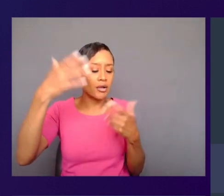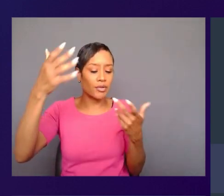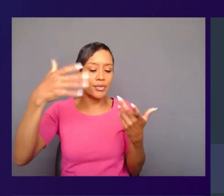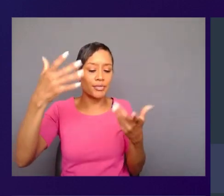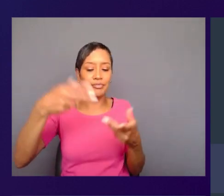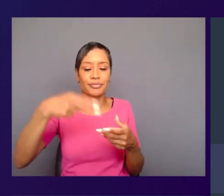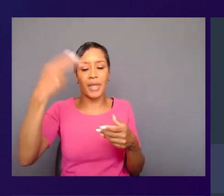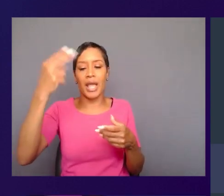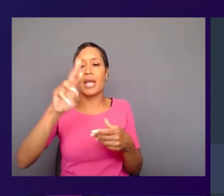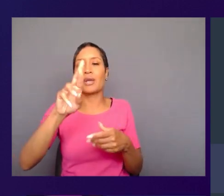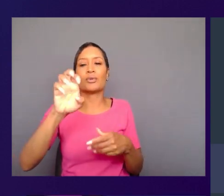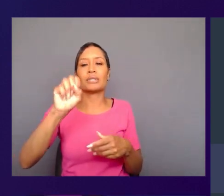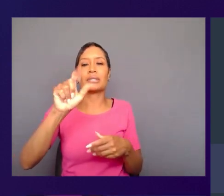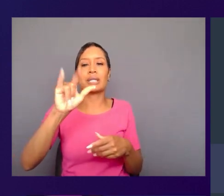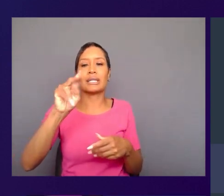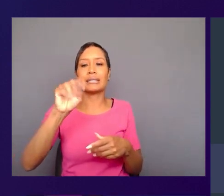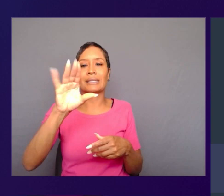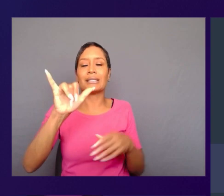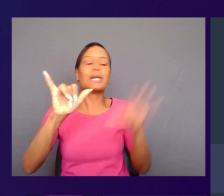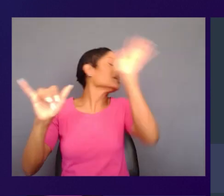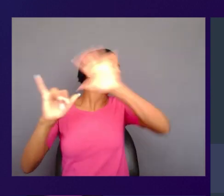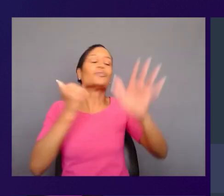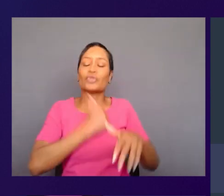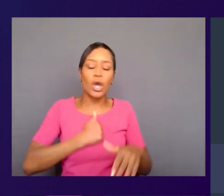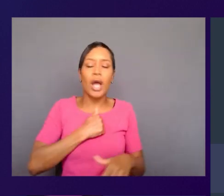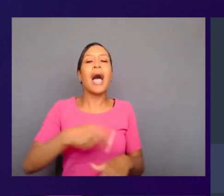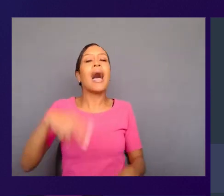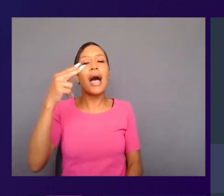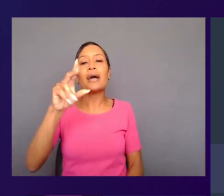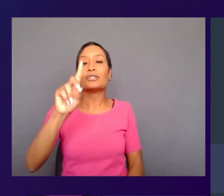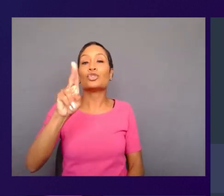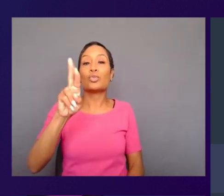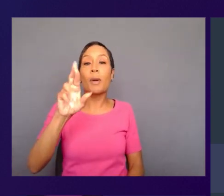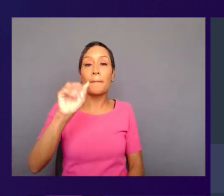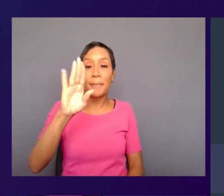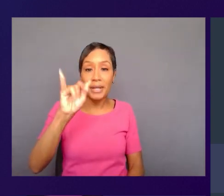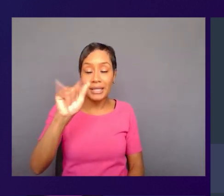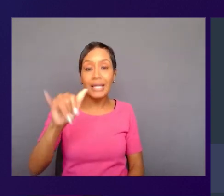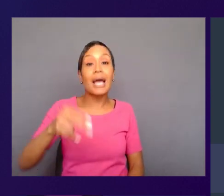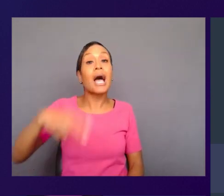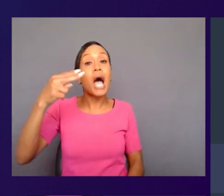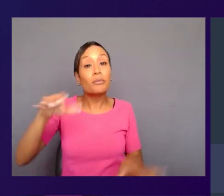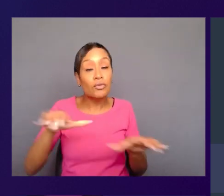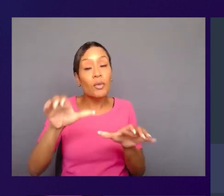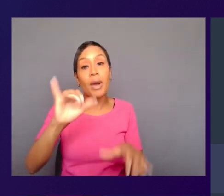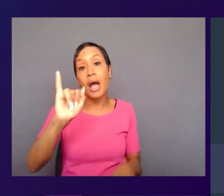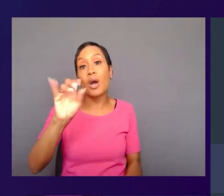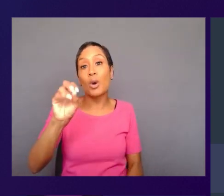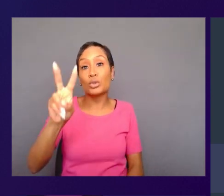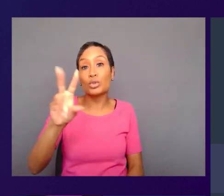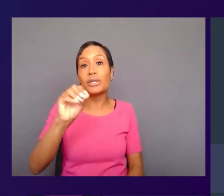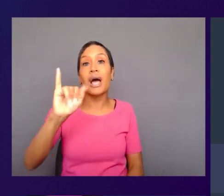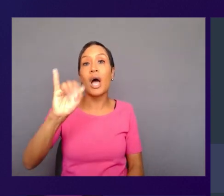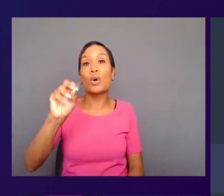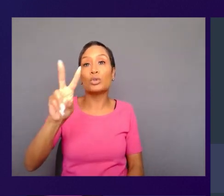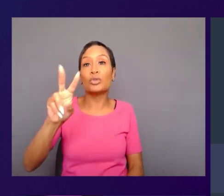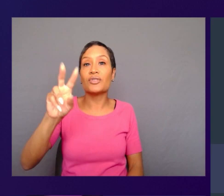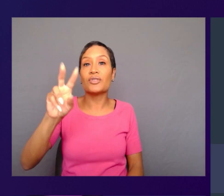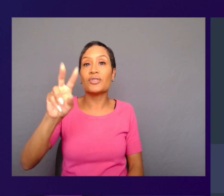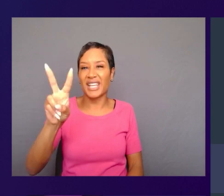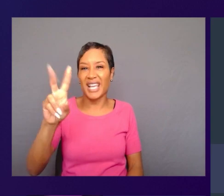resiliency, or sorry, our high durability volumes and our high performance IO2 and IO2BX.